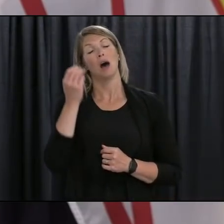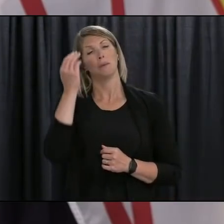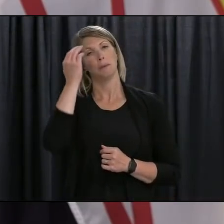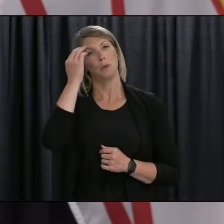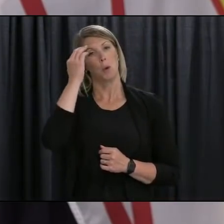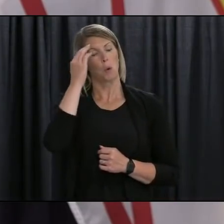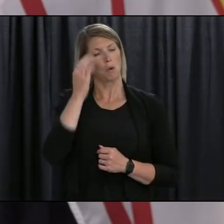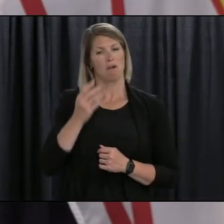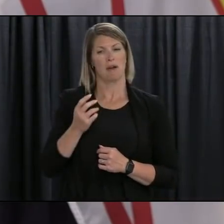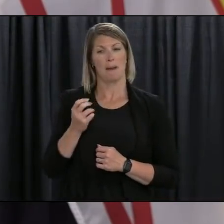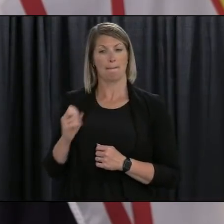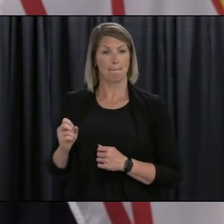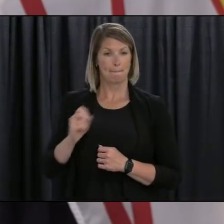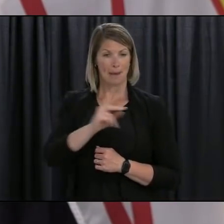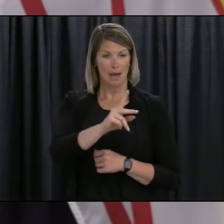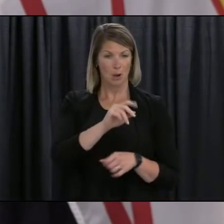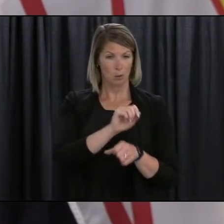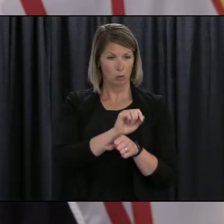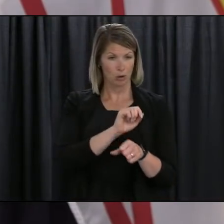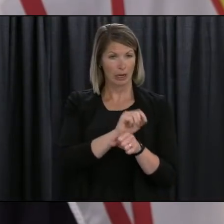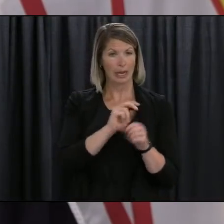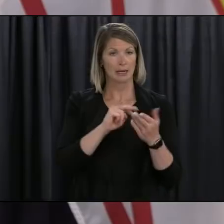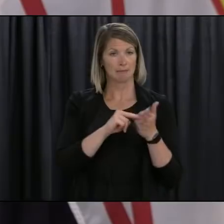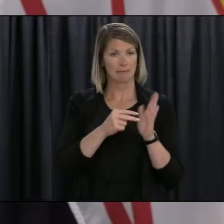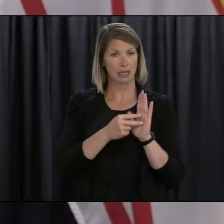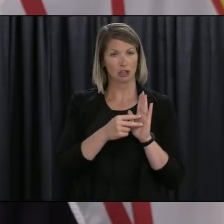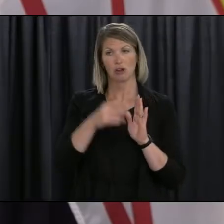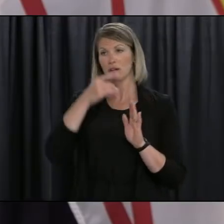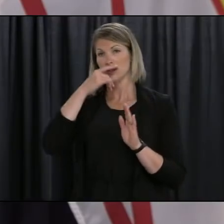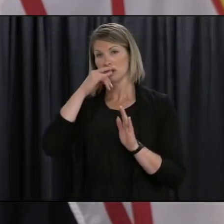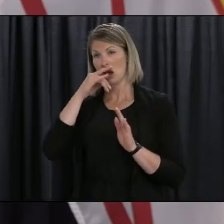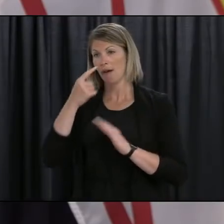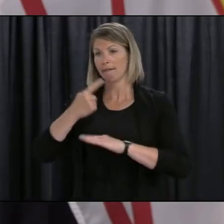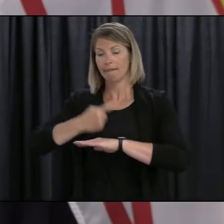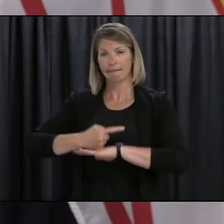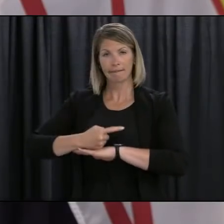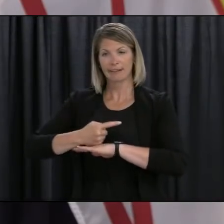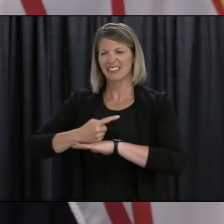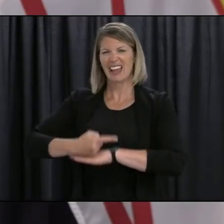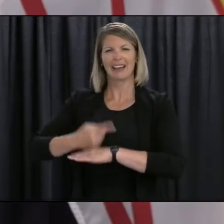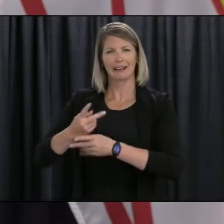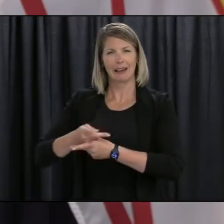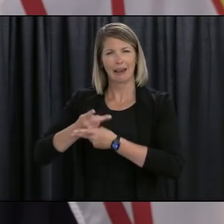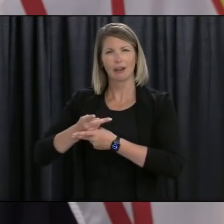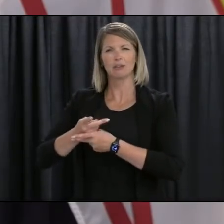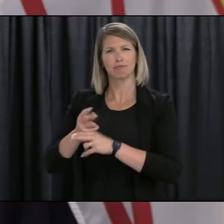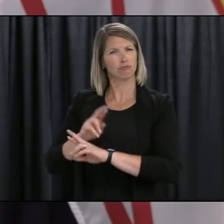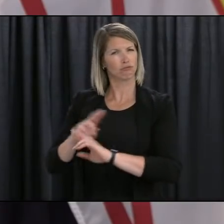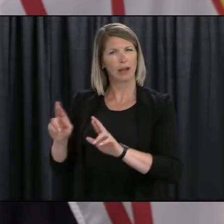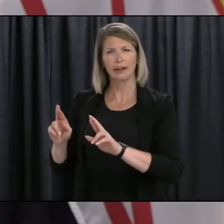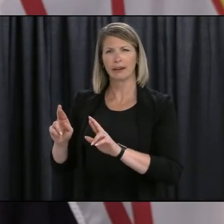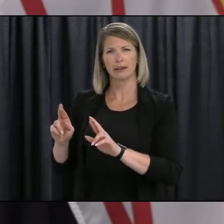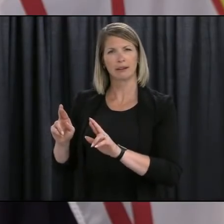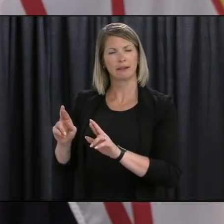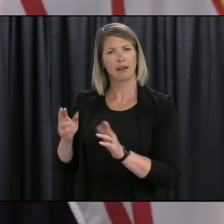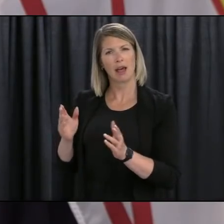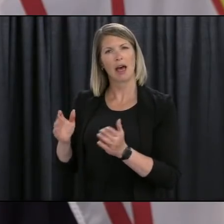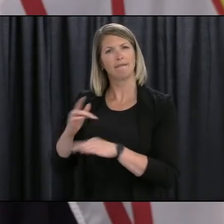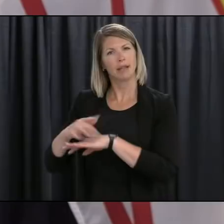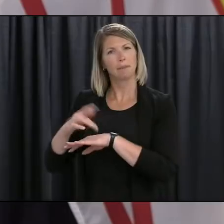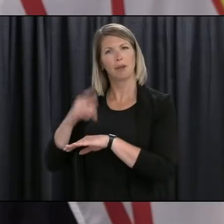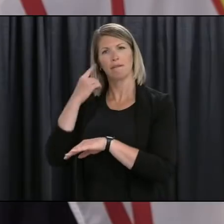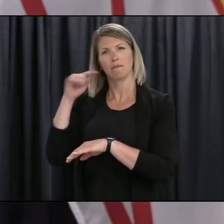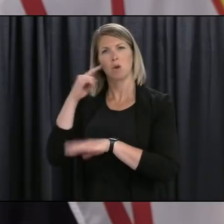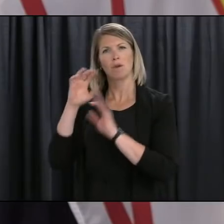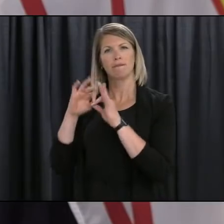making a decision to return to work is making sure that you have appropriate childcare spaces in place. During the pandemic, as you know, we put in place what was